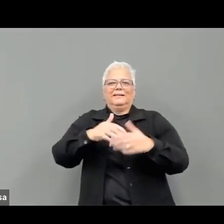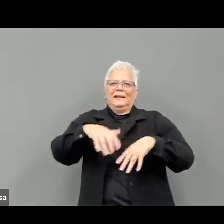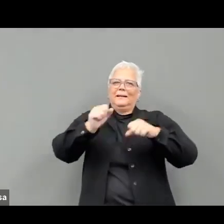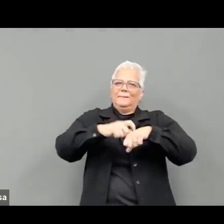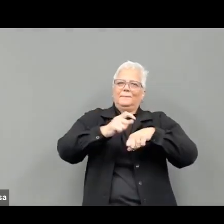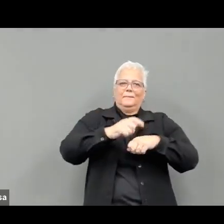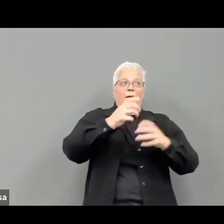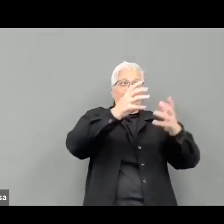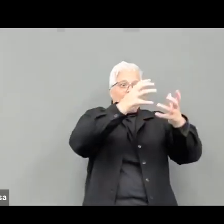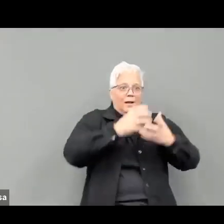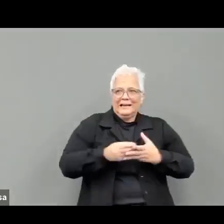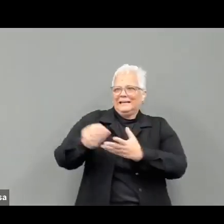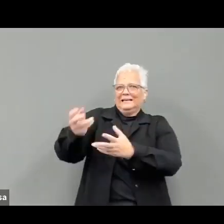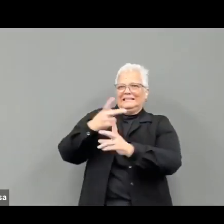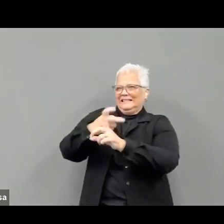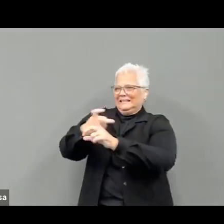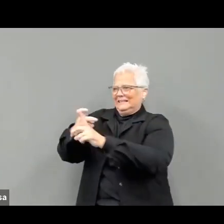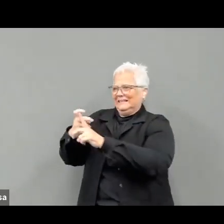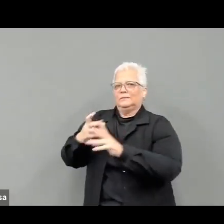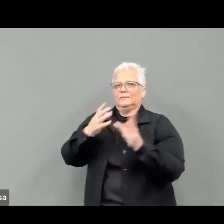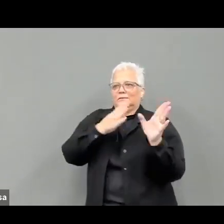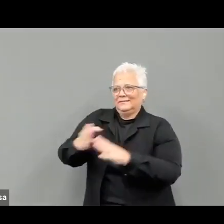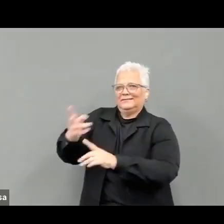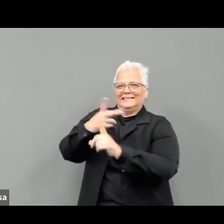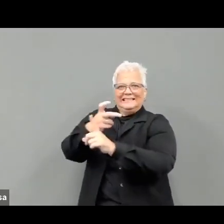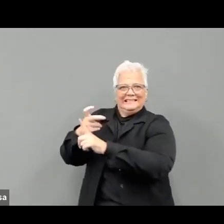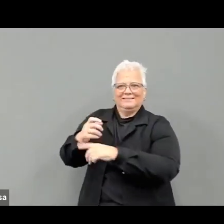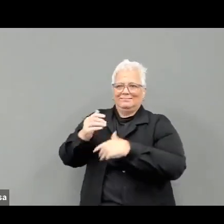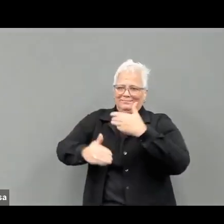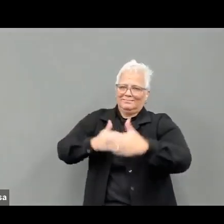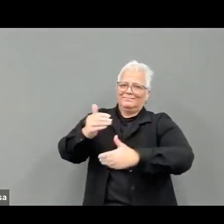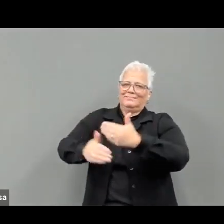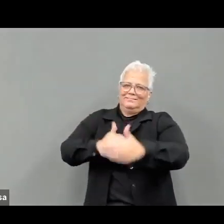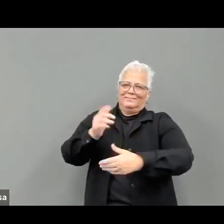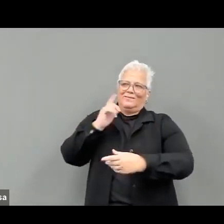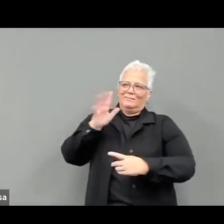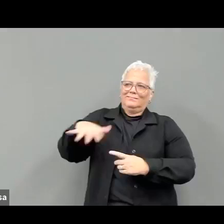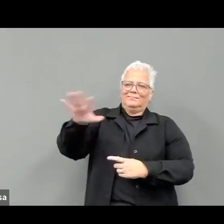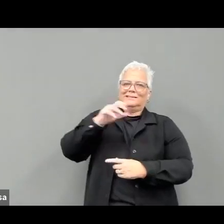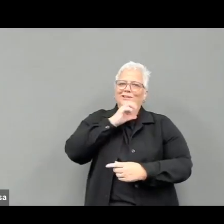state's portal, so we simply try to pick up some of the slack. But